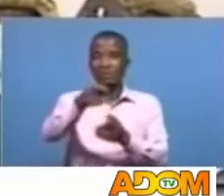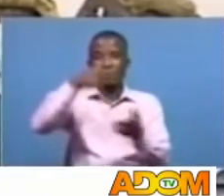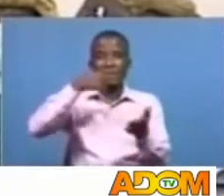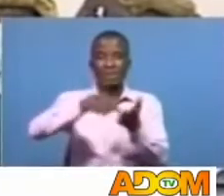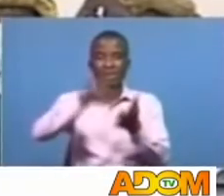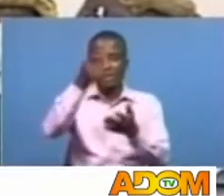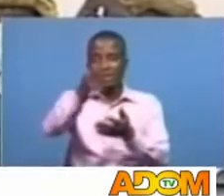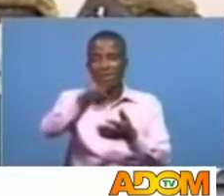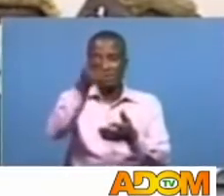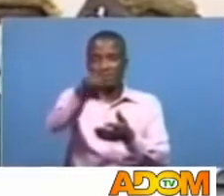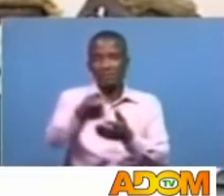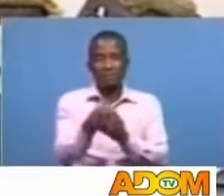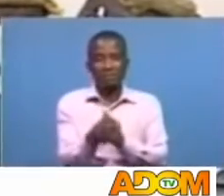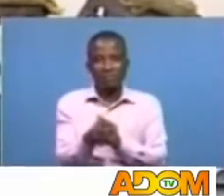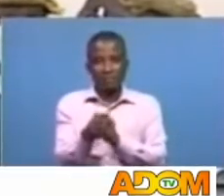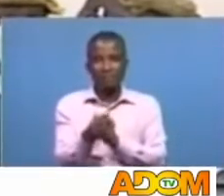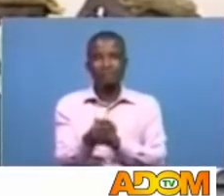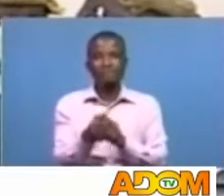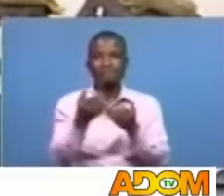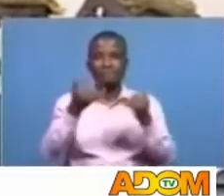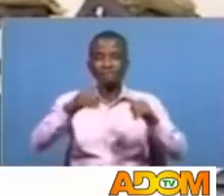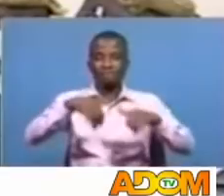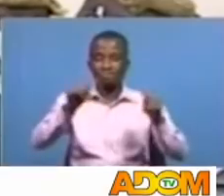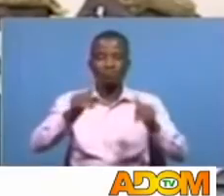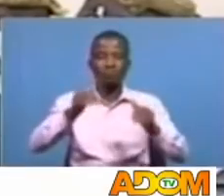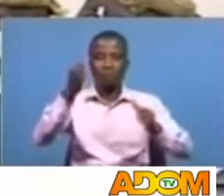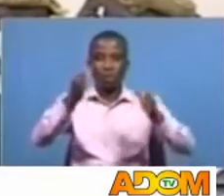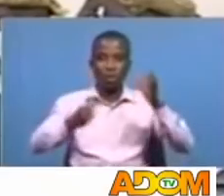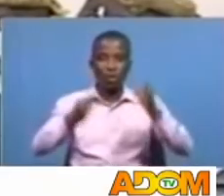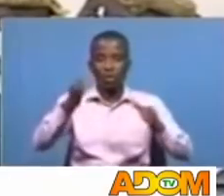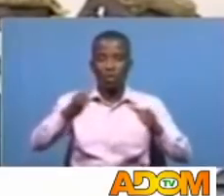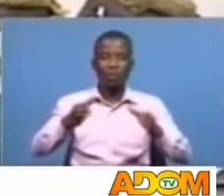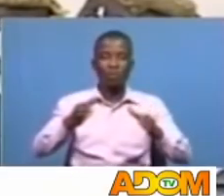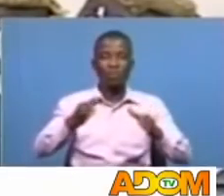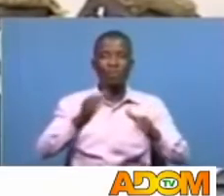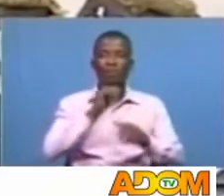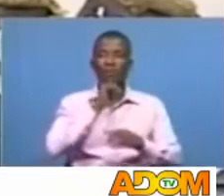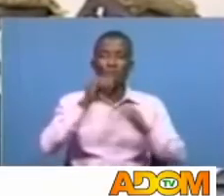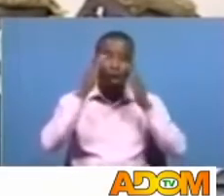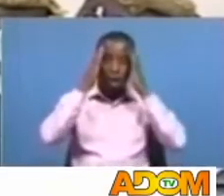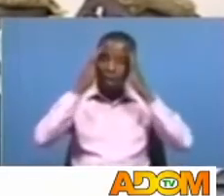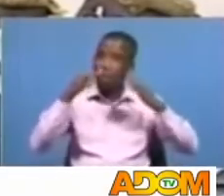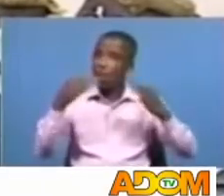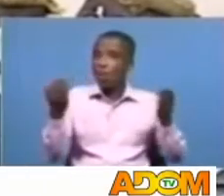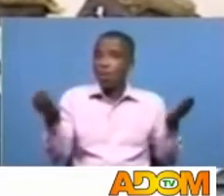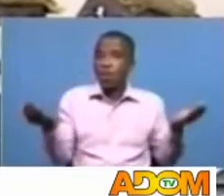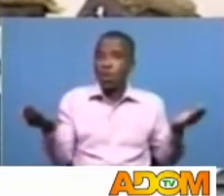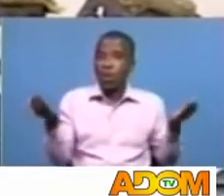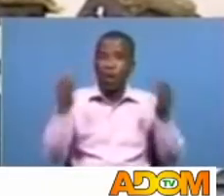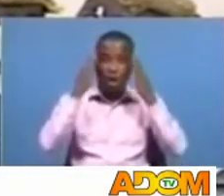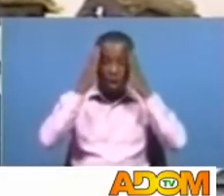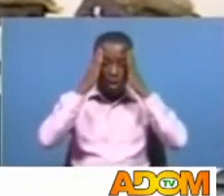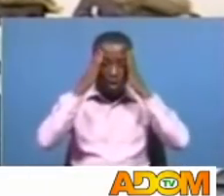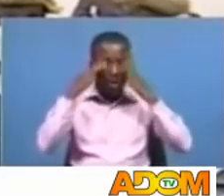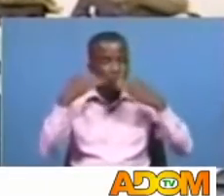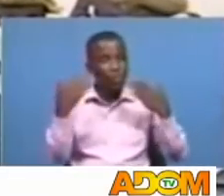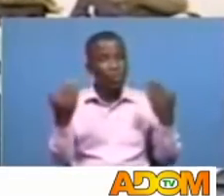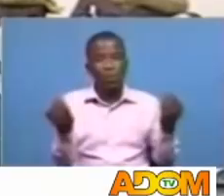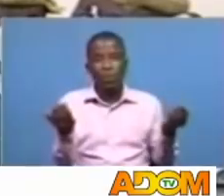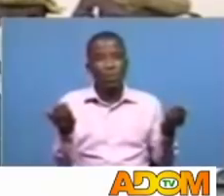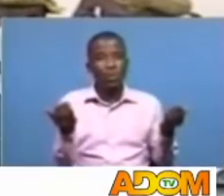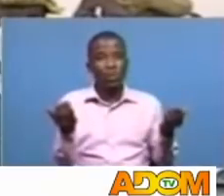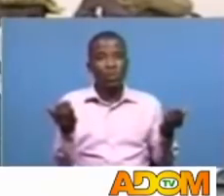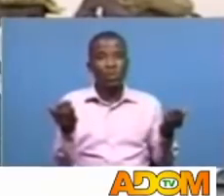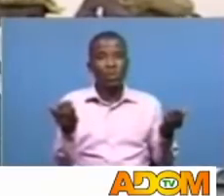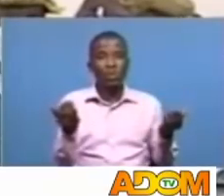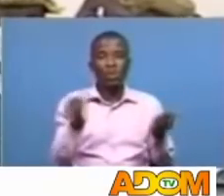lords, the court is still not aware, it still doesn't have the inkling